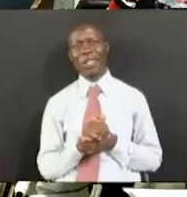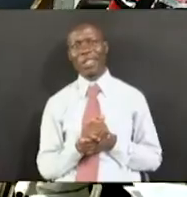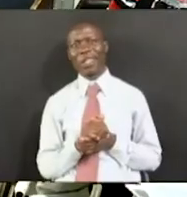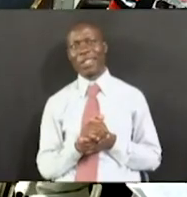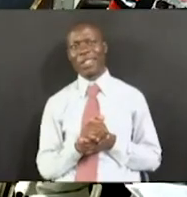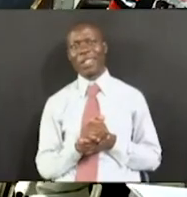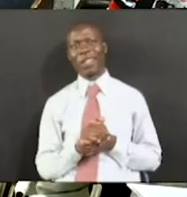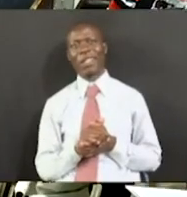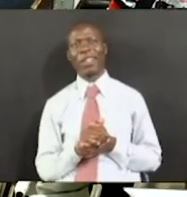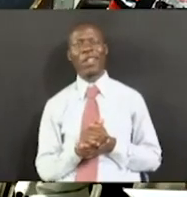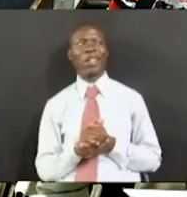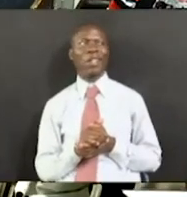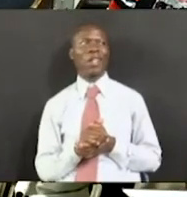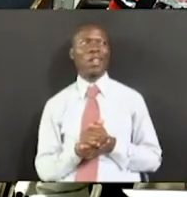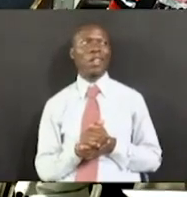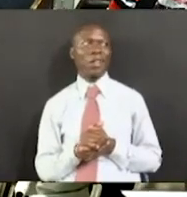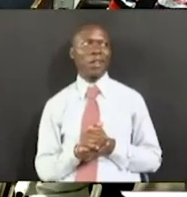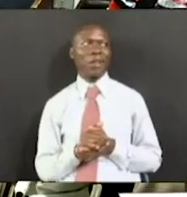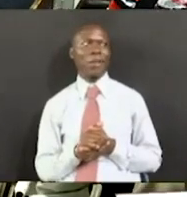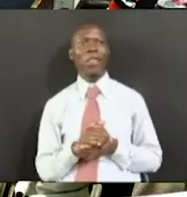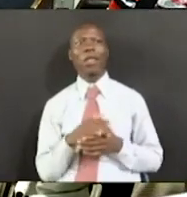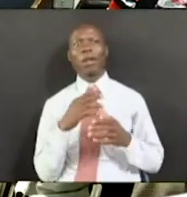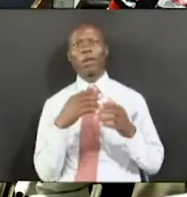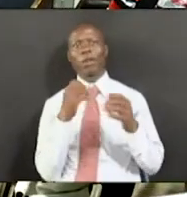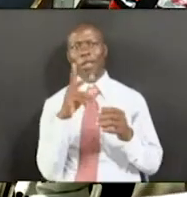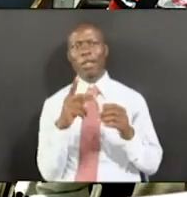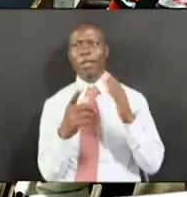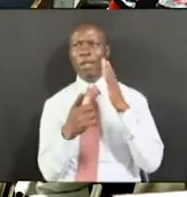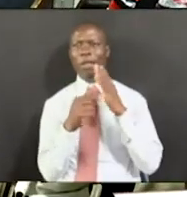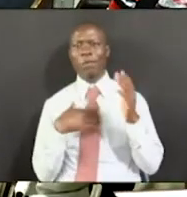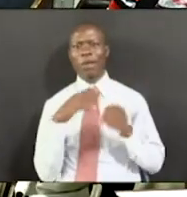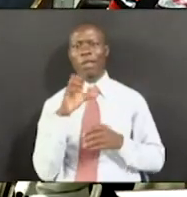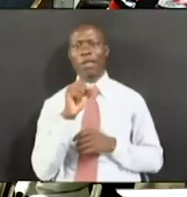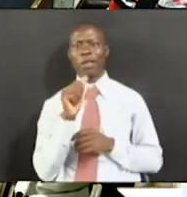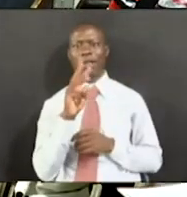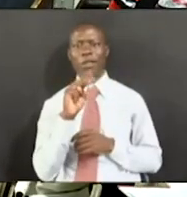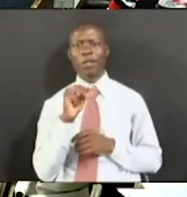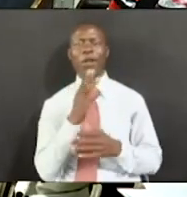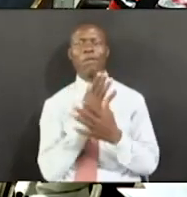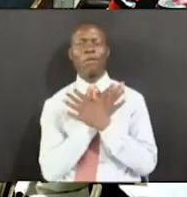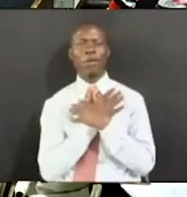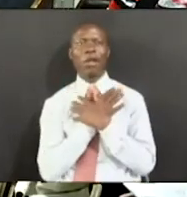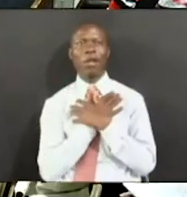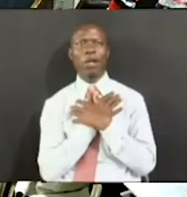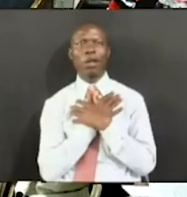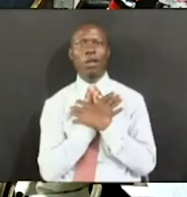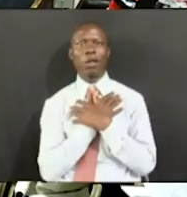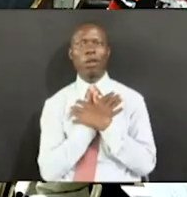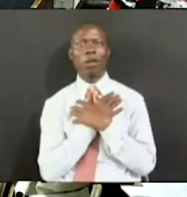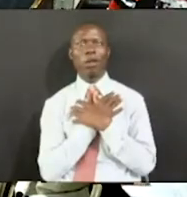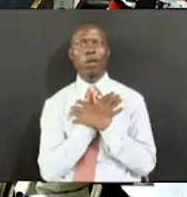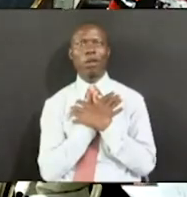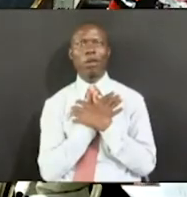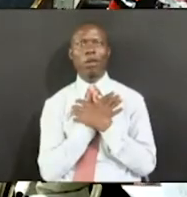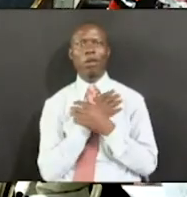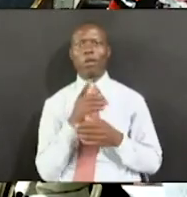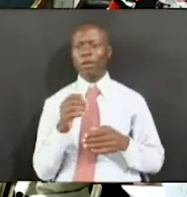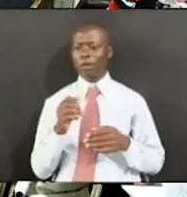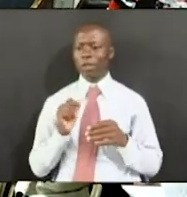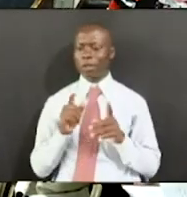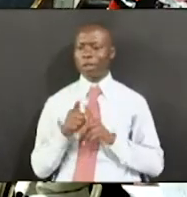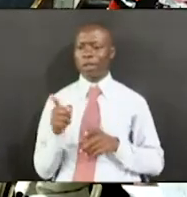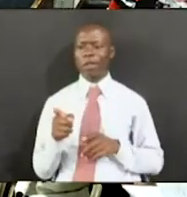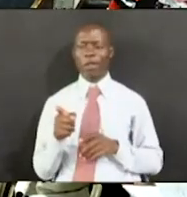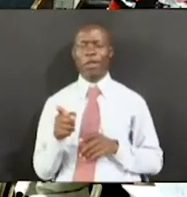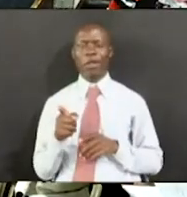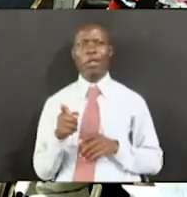I said, nah, my name is Sam. I'm a friend of your sister. I call her